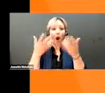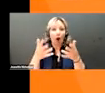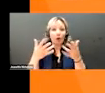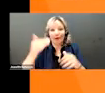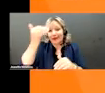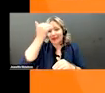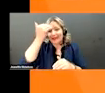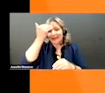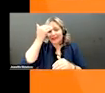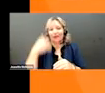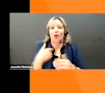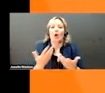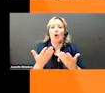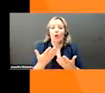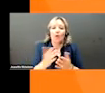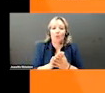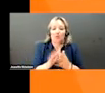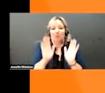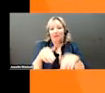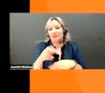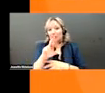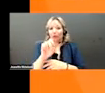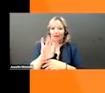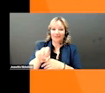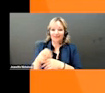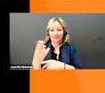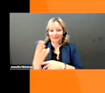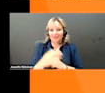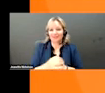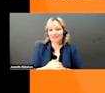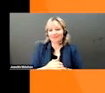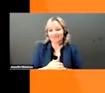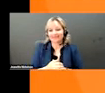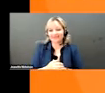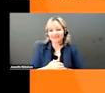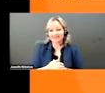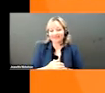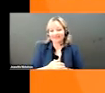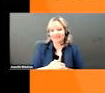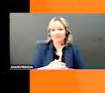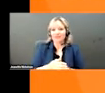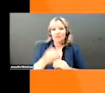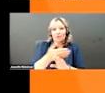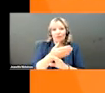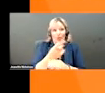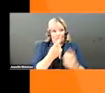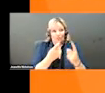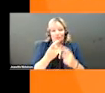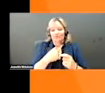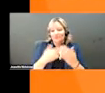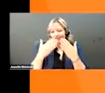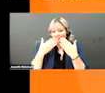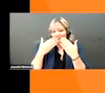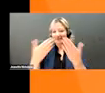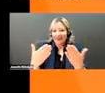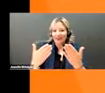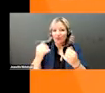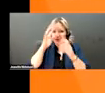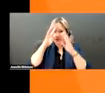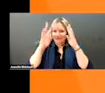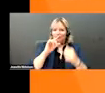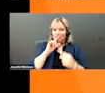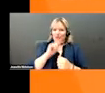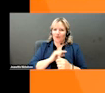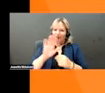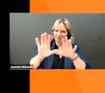a big shout out and thank you to Adelaide and Sarah and the whole Innovation Guelph team. This is an amazing